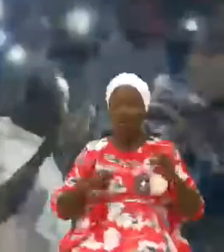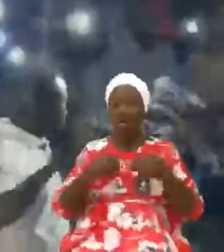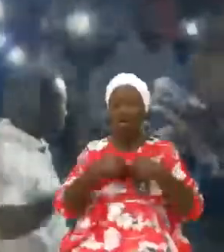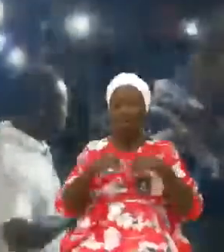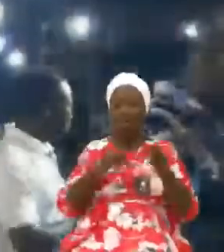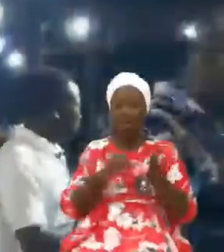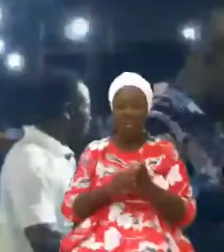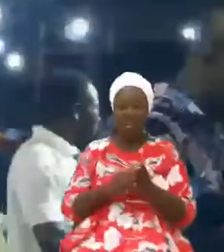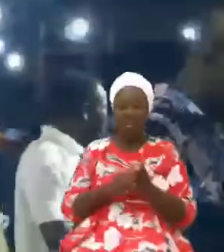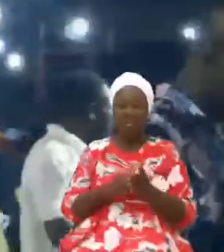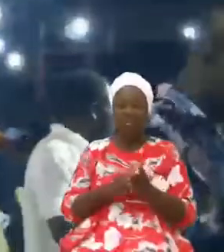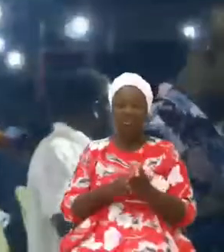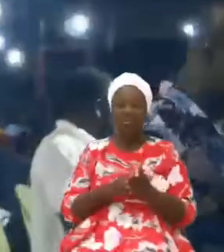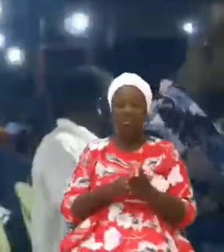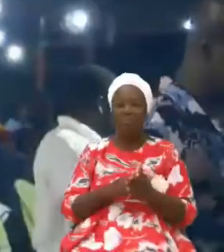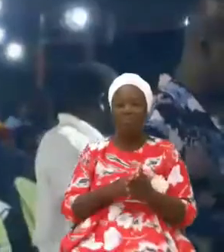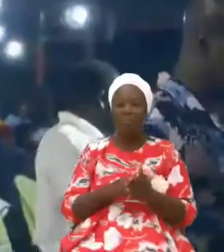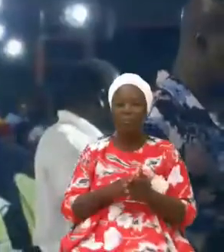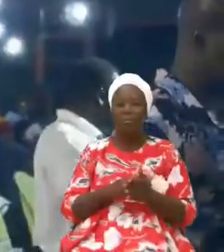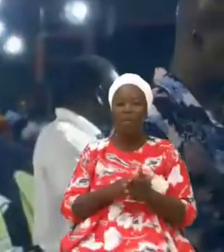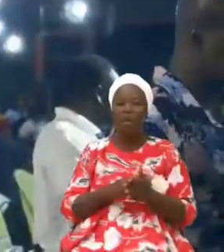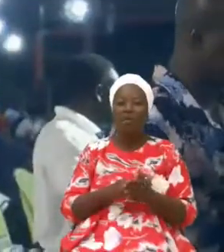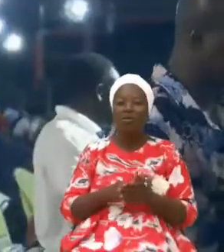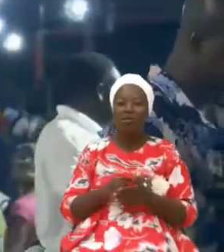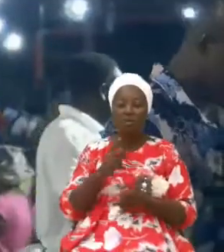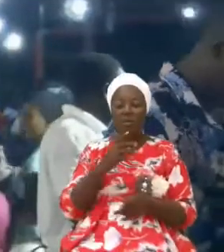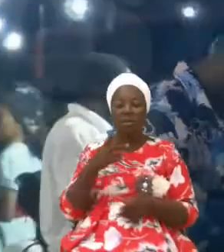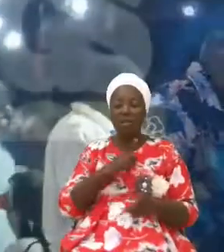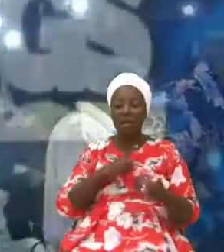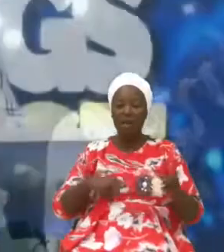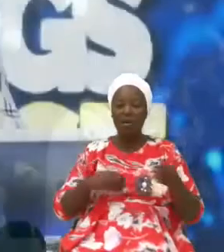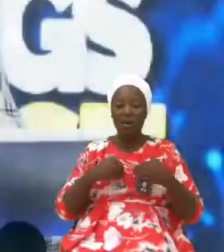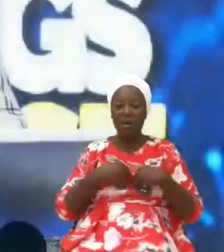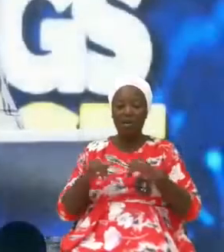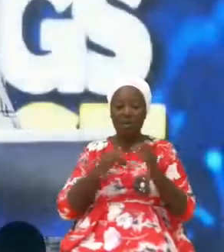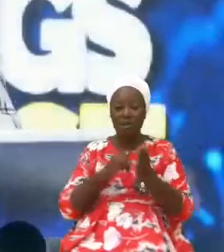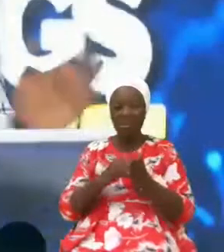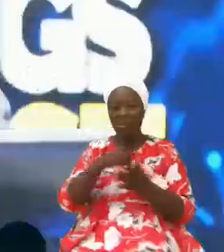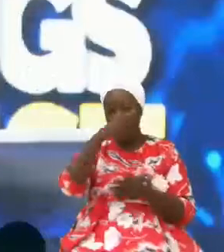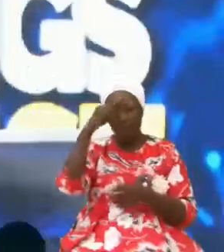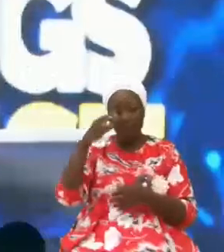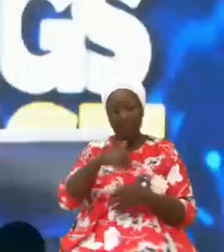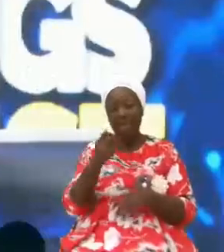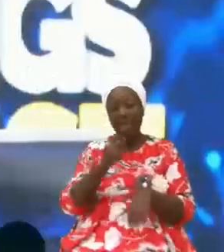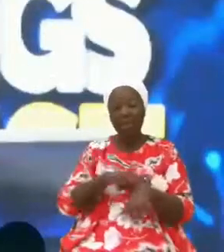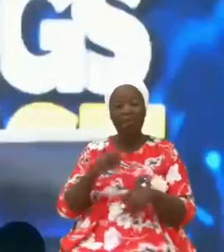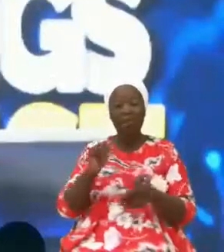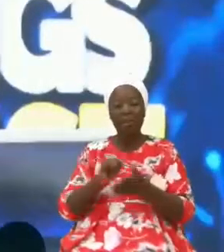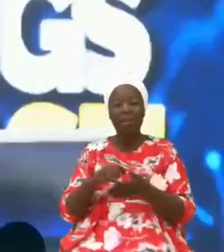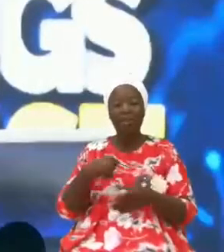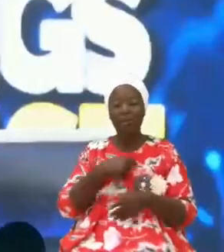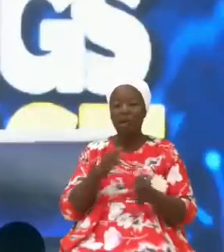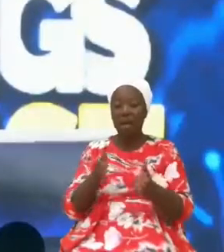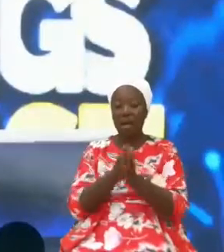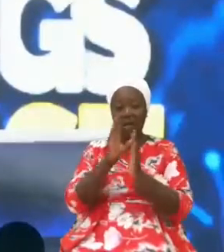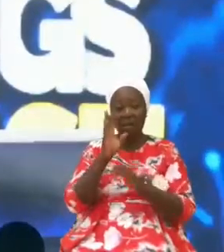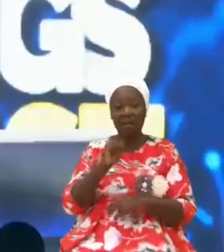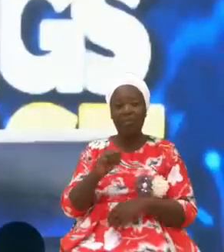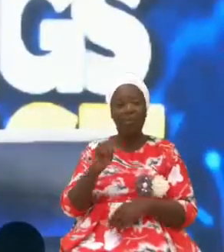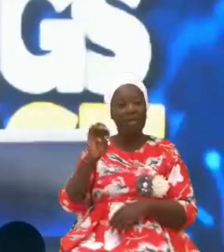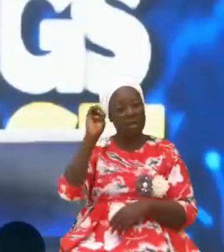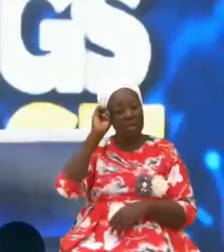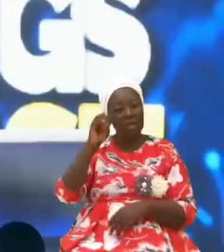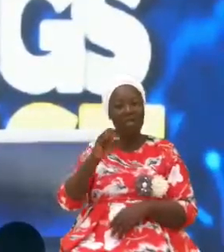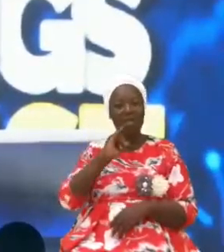Amen. The Lord has done it. He cannot fail. Anytime we ask, He always does as He has promised.